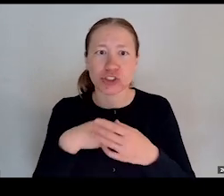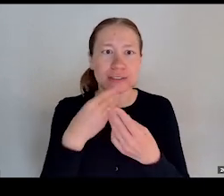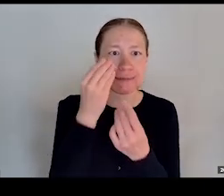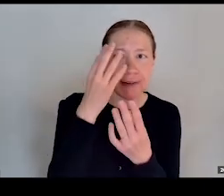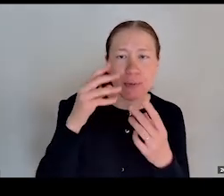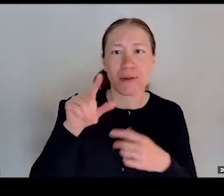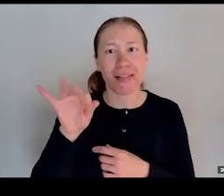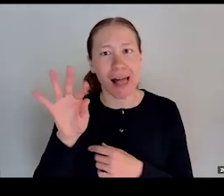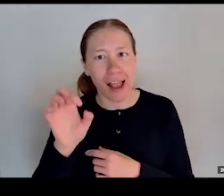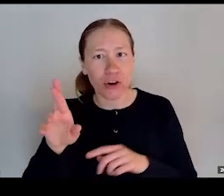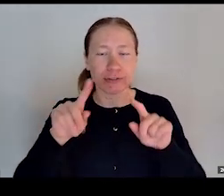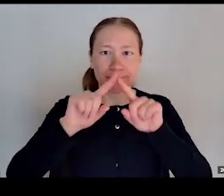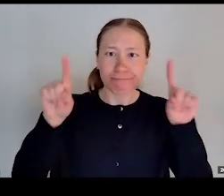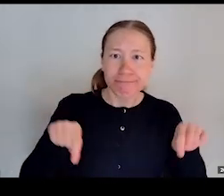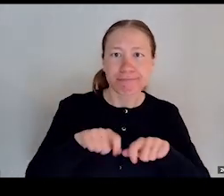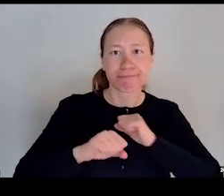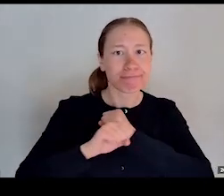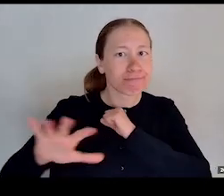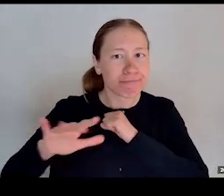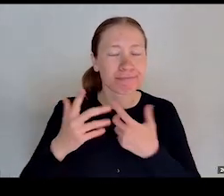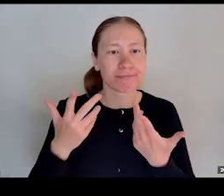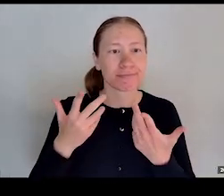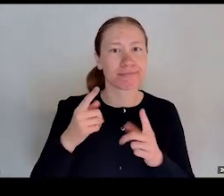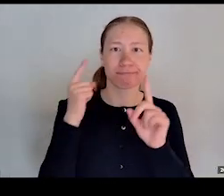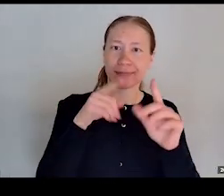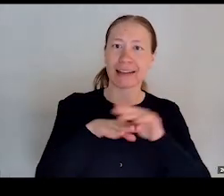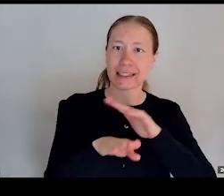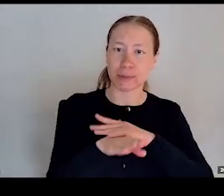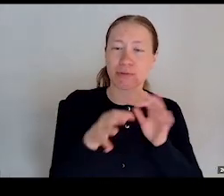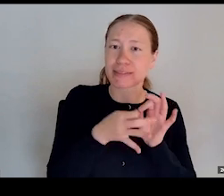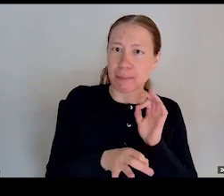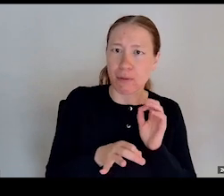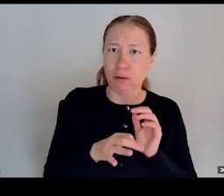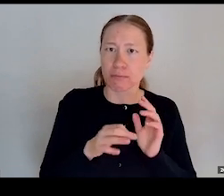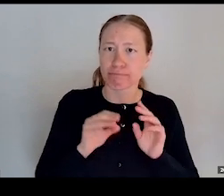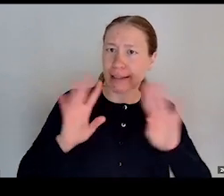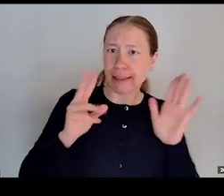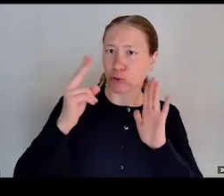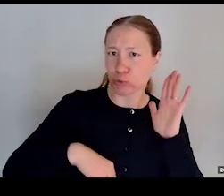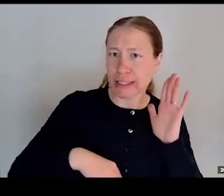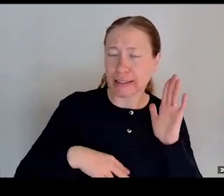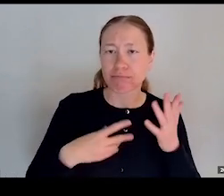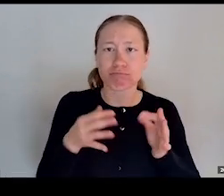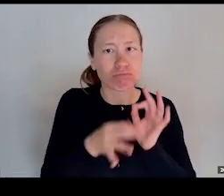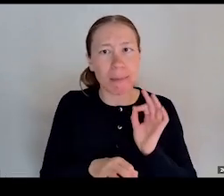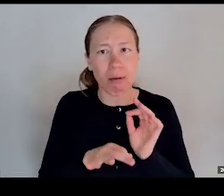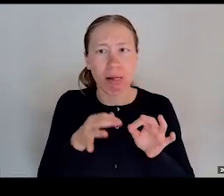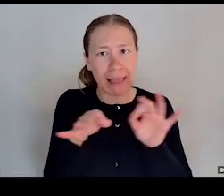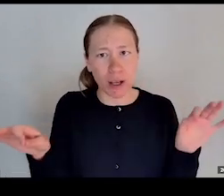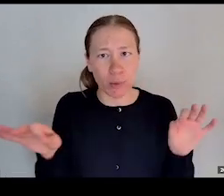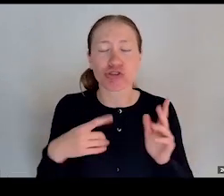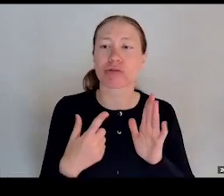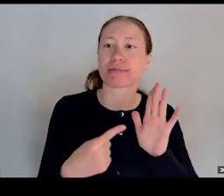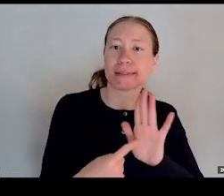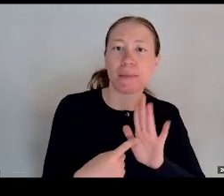is accessible. We want to strive for simplicity and have good readability, write in plain language. So for